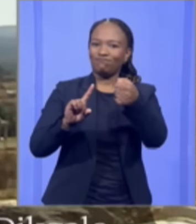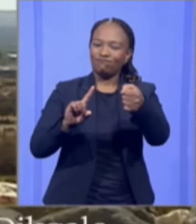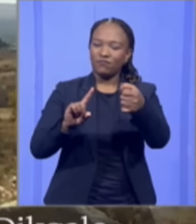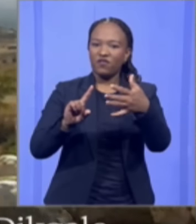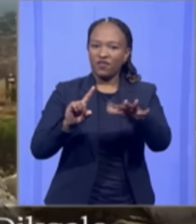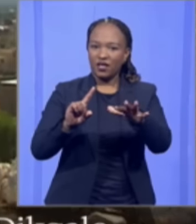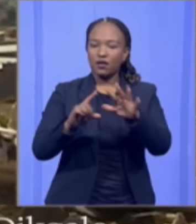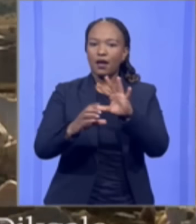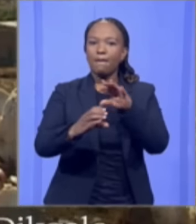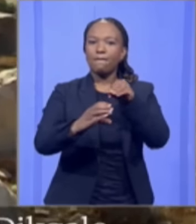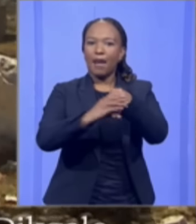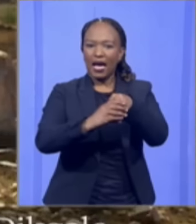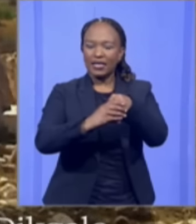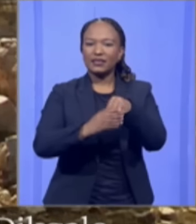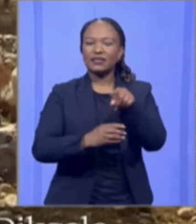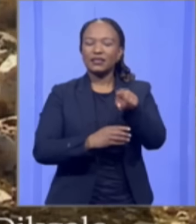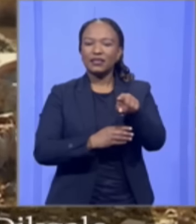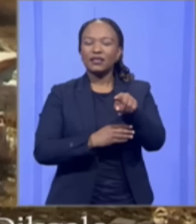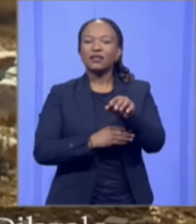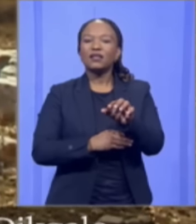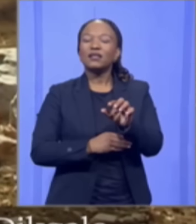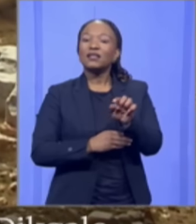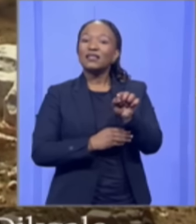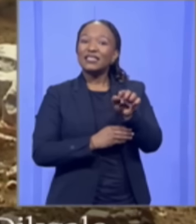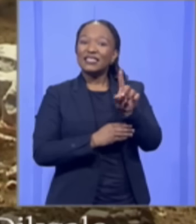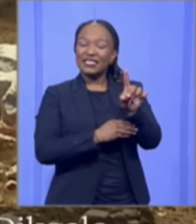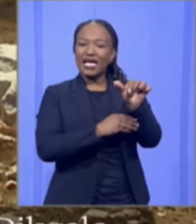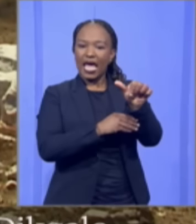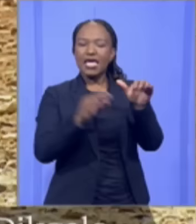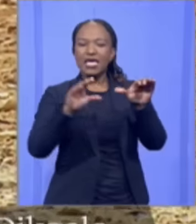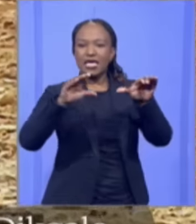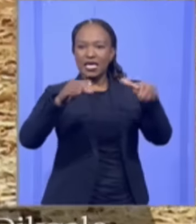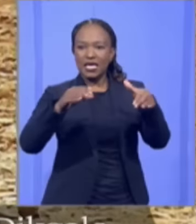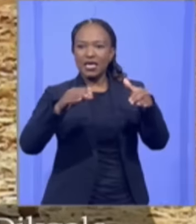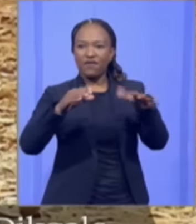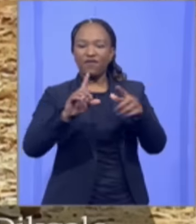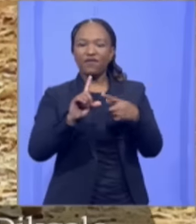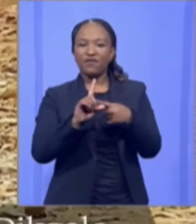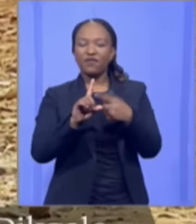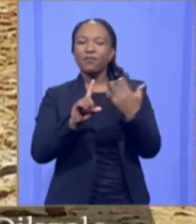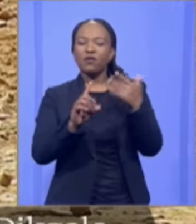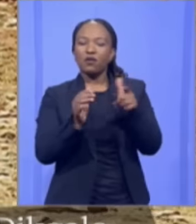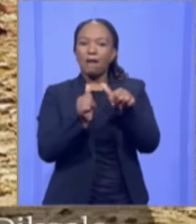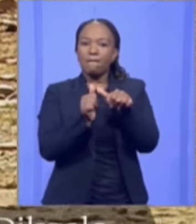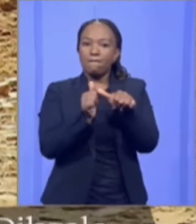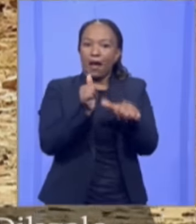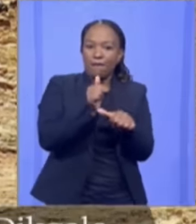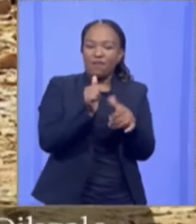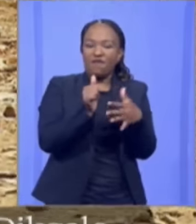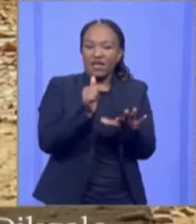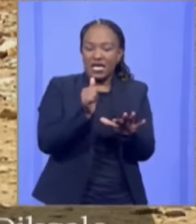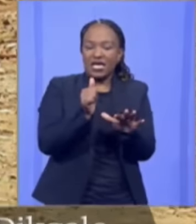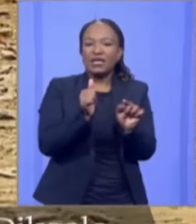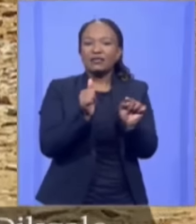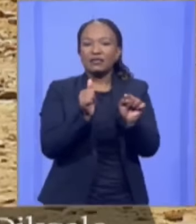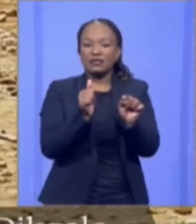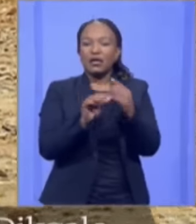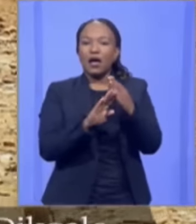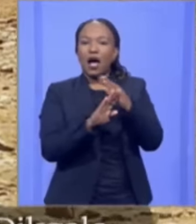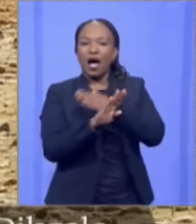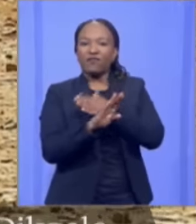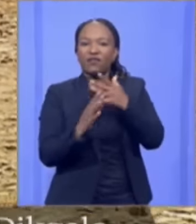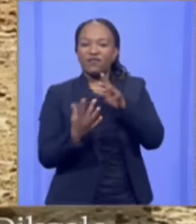mokgatlo wa Democratic Alliance o dutše a hlankela mokgatlo wa DA bjale ka motlatša modulasetulo wa bobedi maemong a bosetšhaba morago ga go